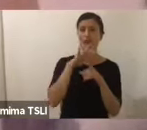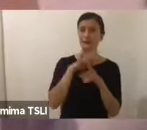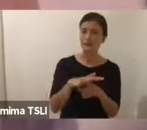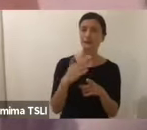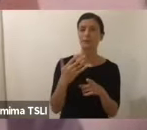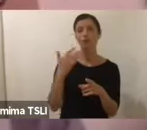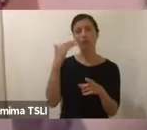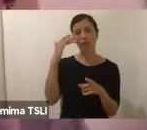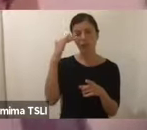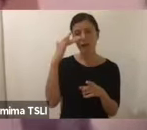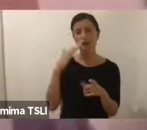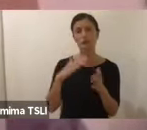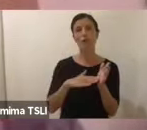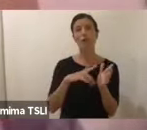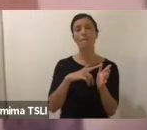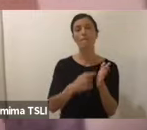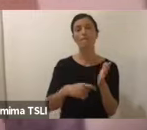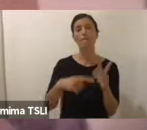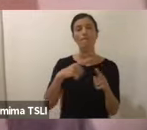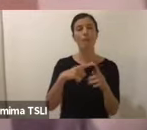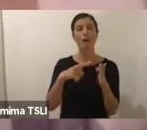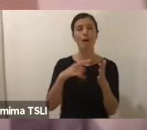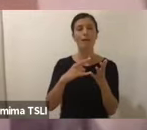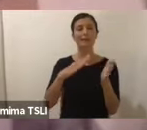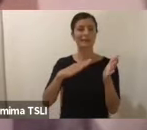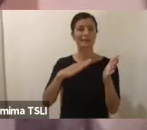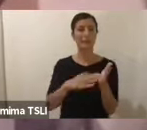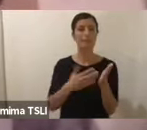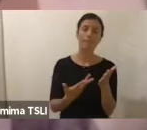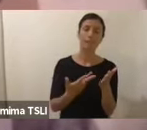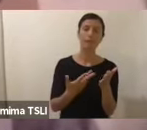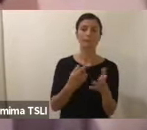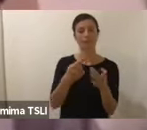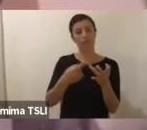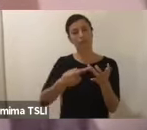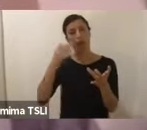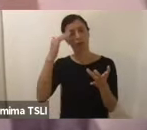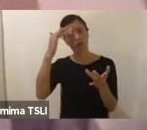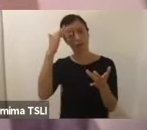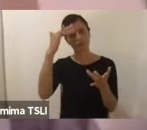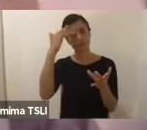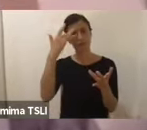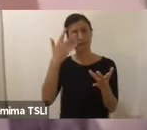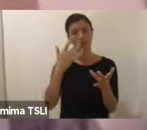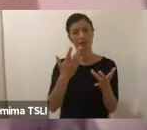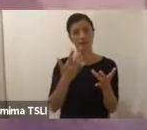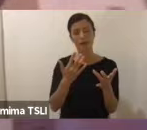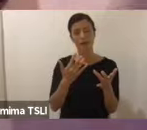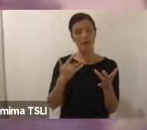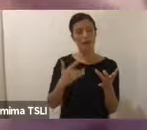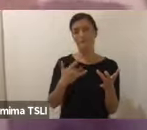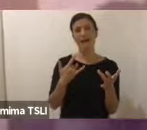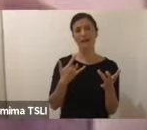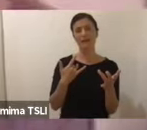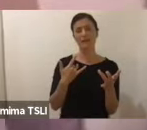importing into our movement ideas which are antithetical to the dharma uh that's